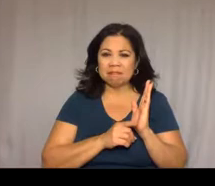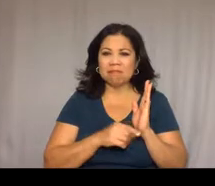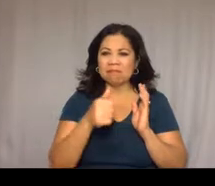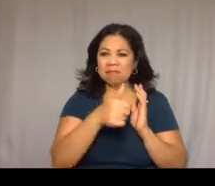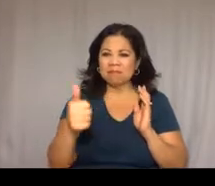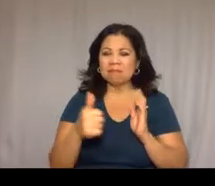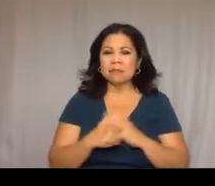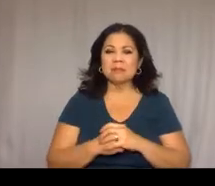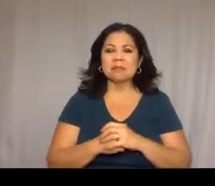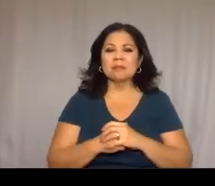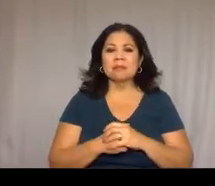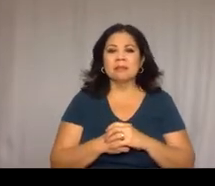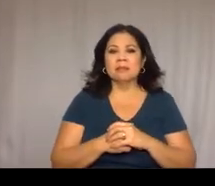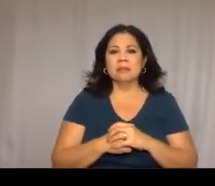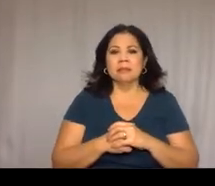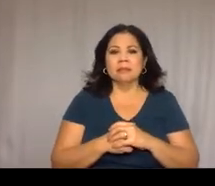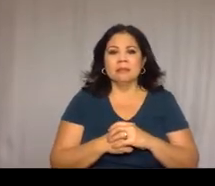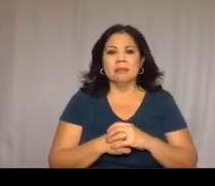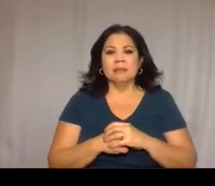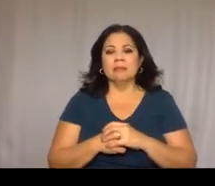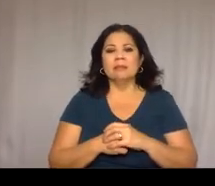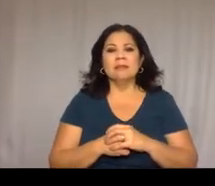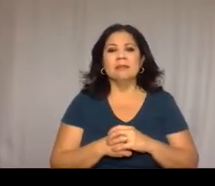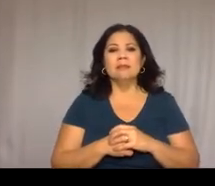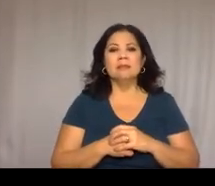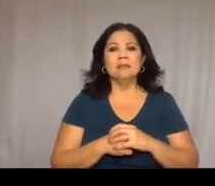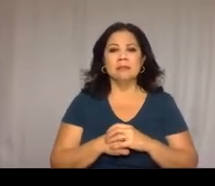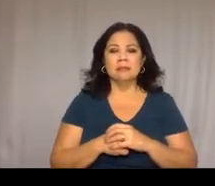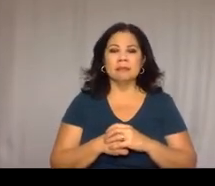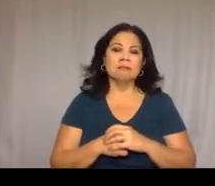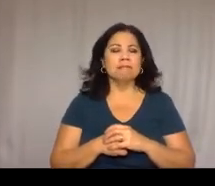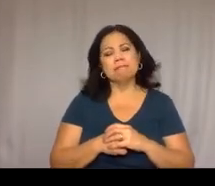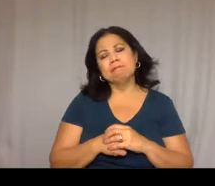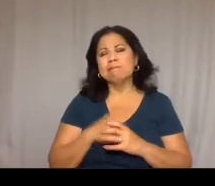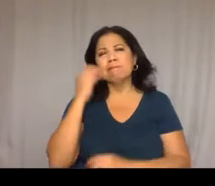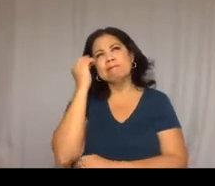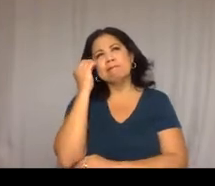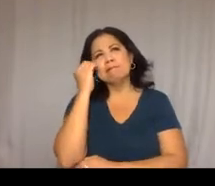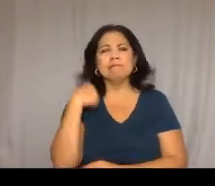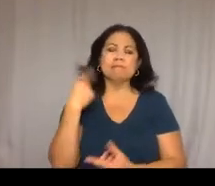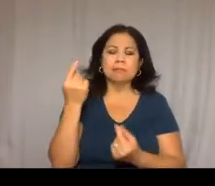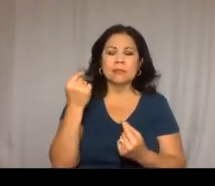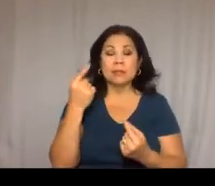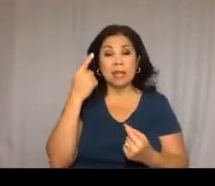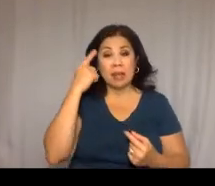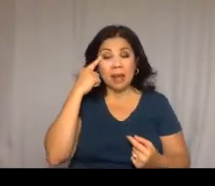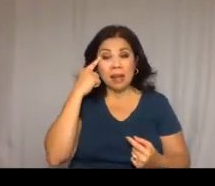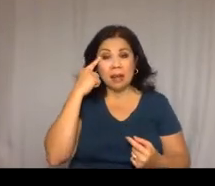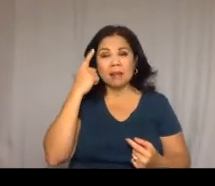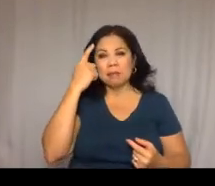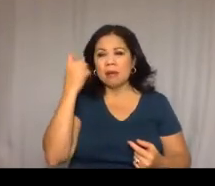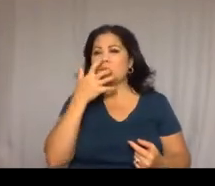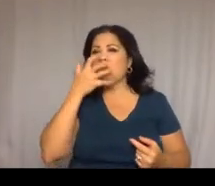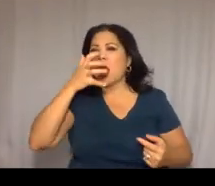character any way you like. Put a little outfit on him or her. Let's see, what am I going to do? I think because it's really hot today, I'm going to go